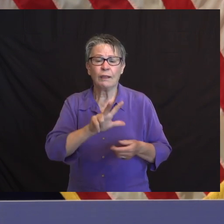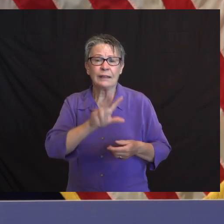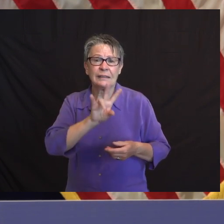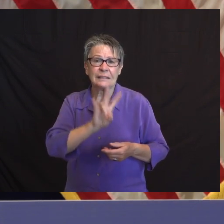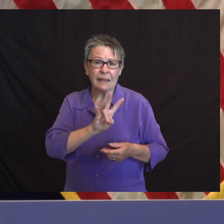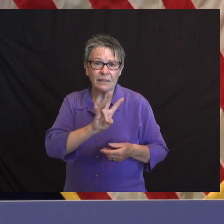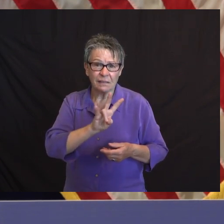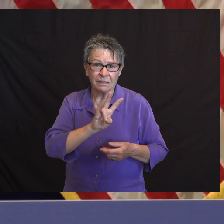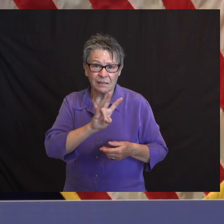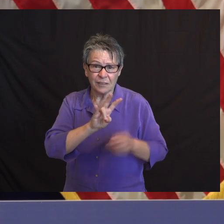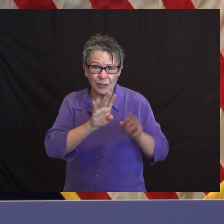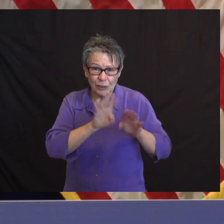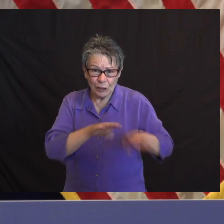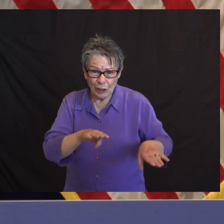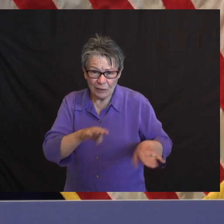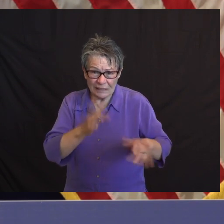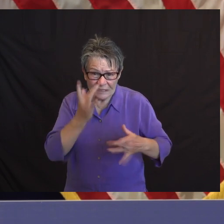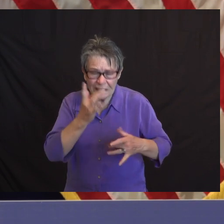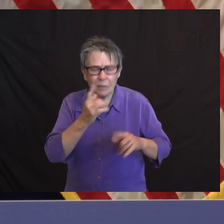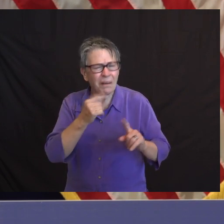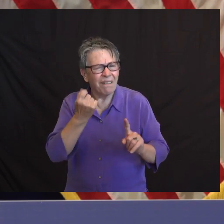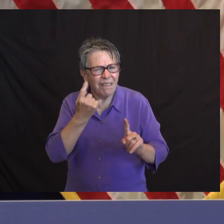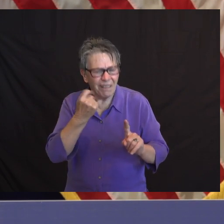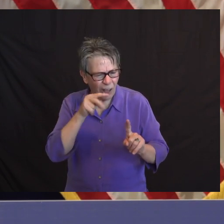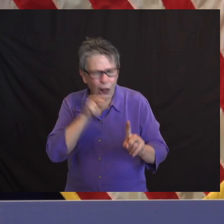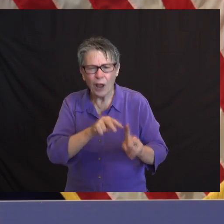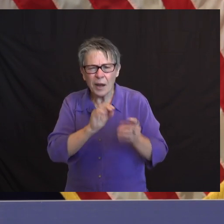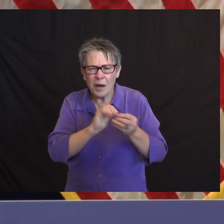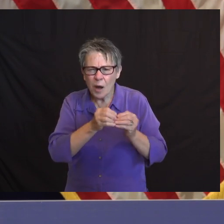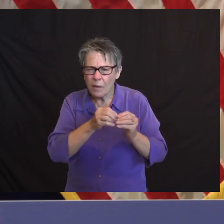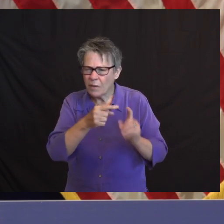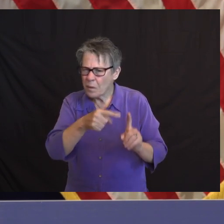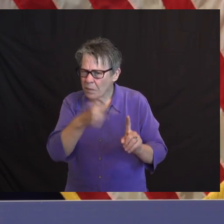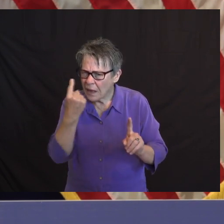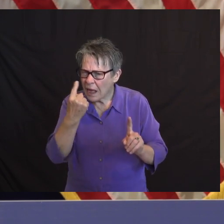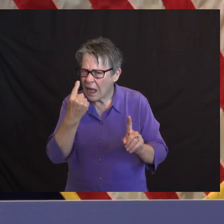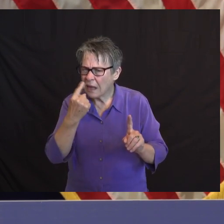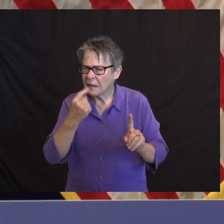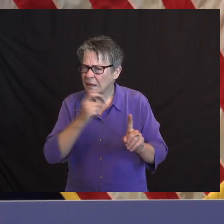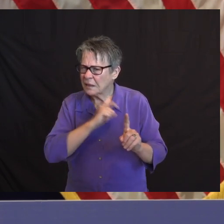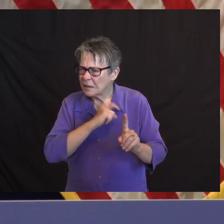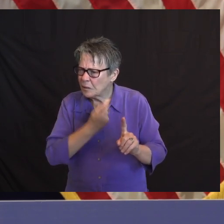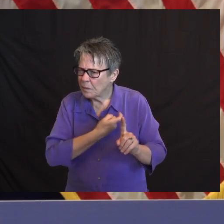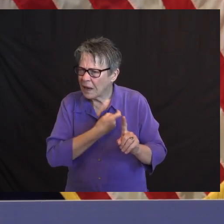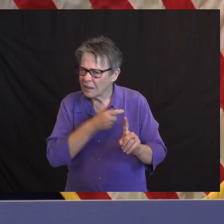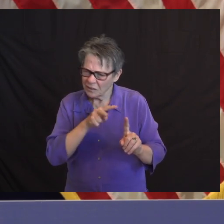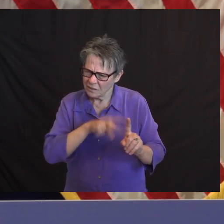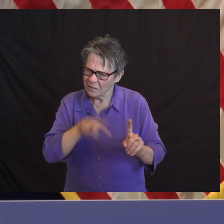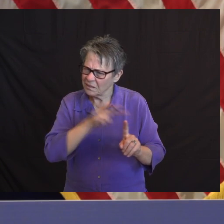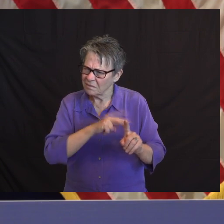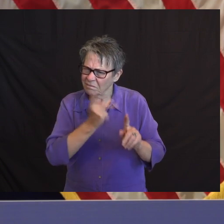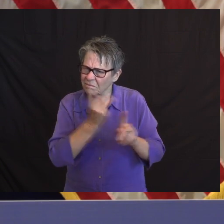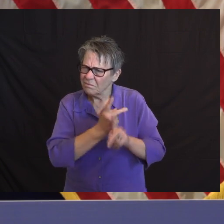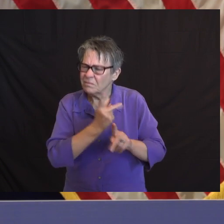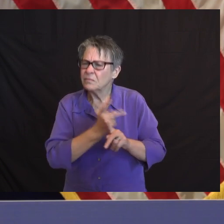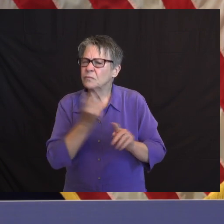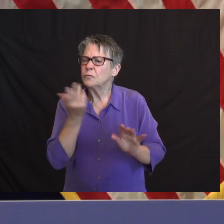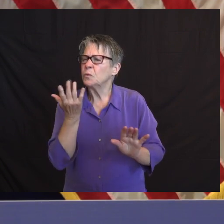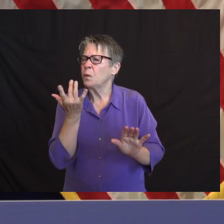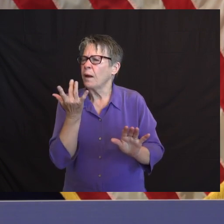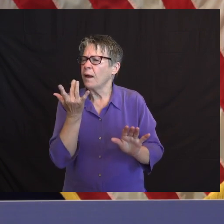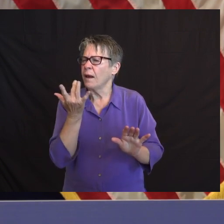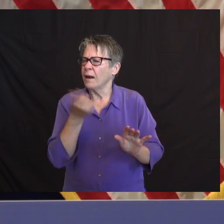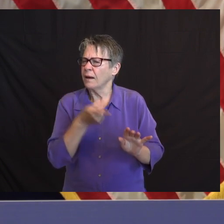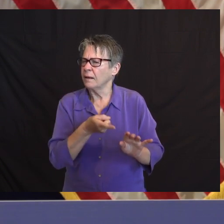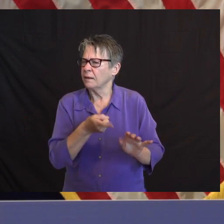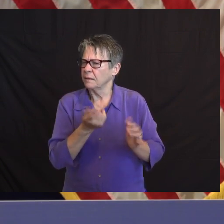that we would be ignorant to not learn from, react to, and figure out what we need to do to be better than that. So thank you for